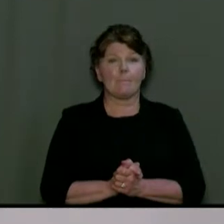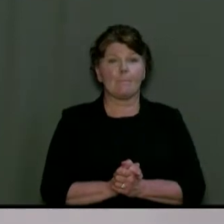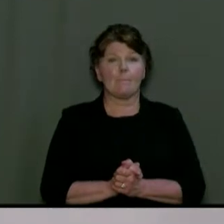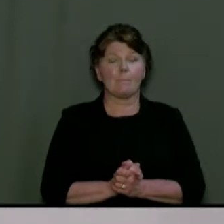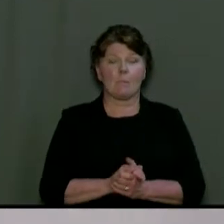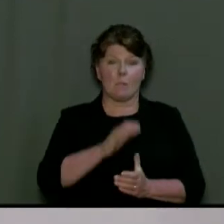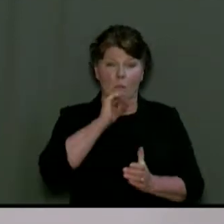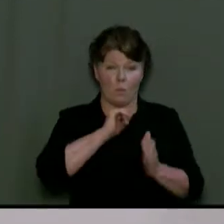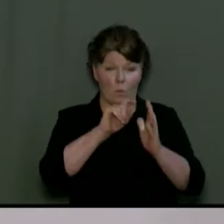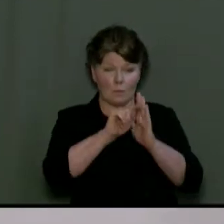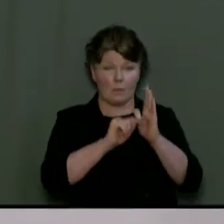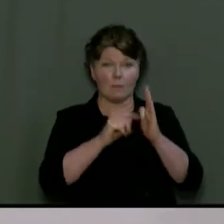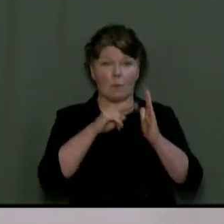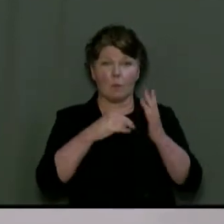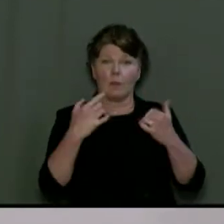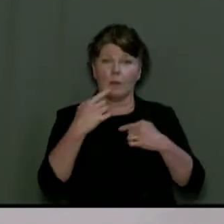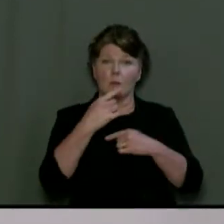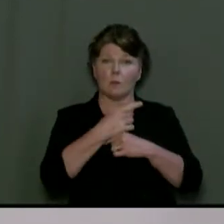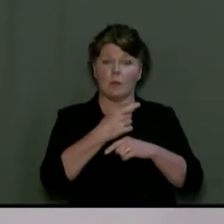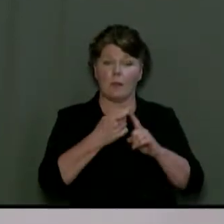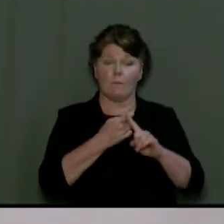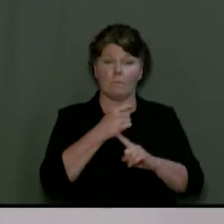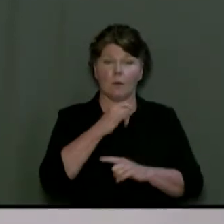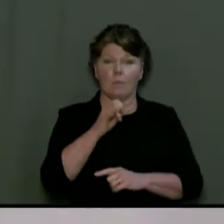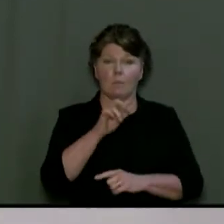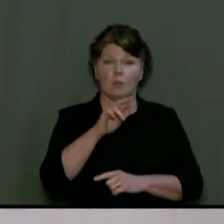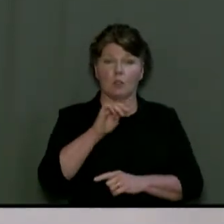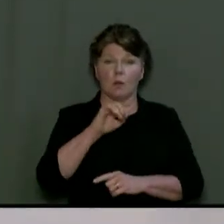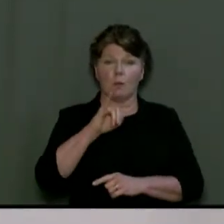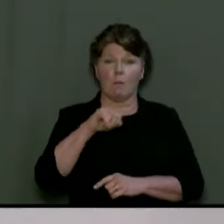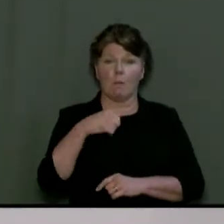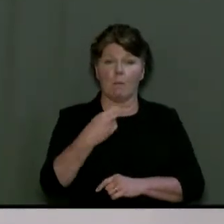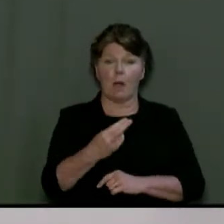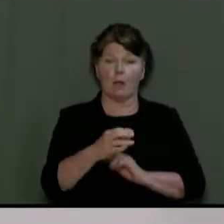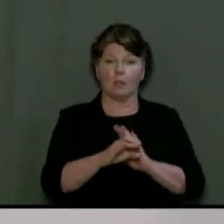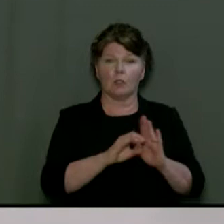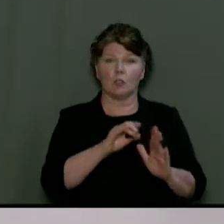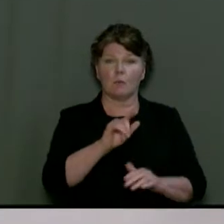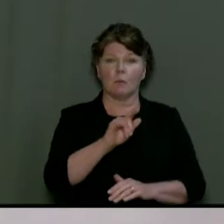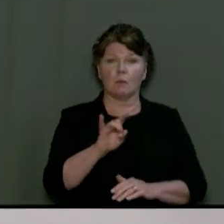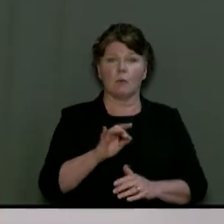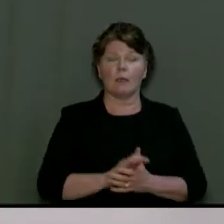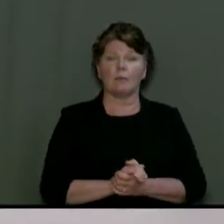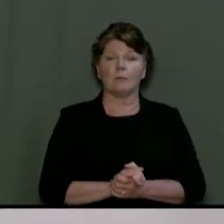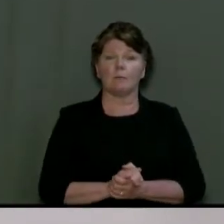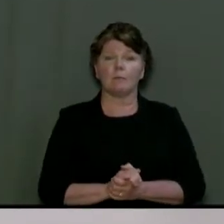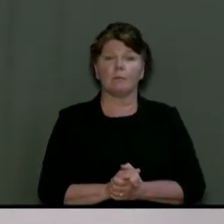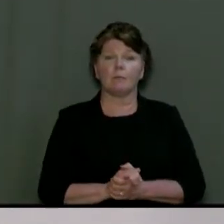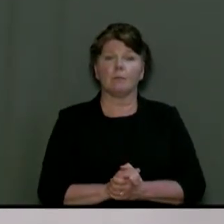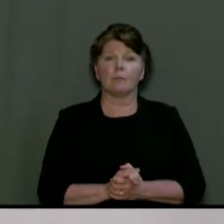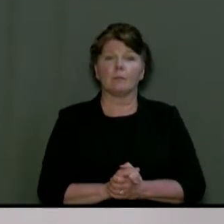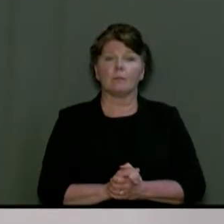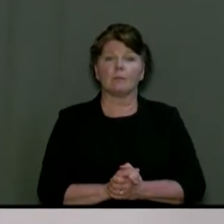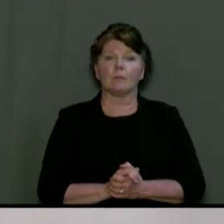Our Old Testament reading for today is from Jeremiah, the 28th chapter.